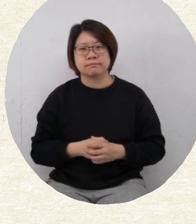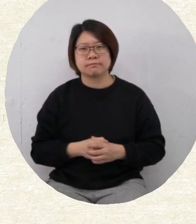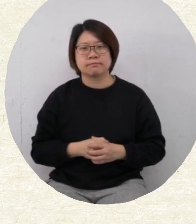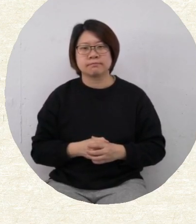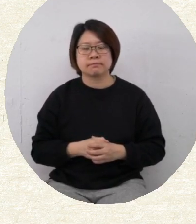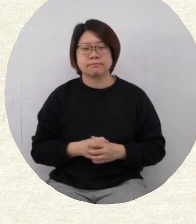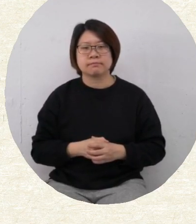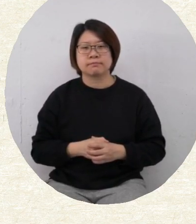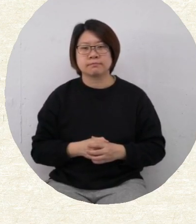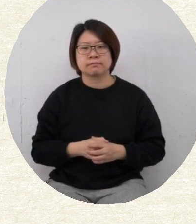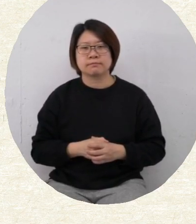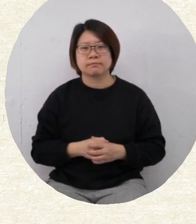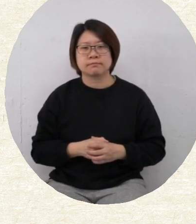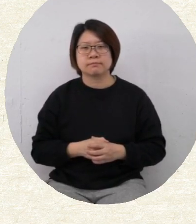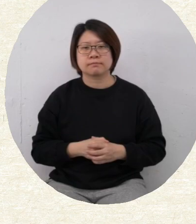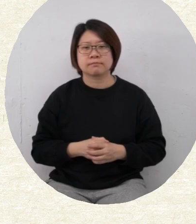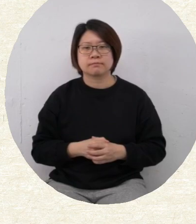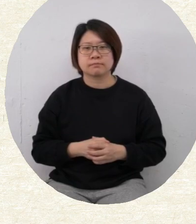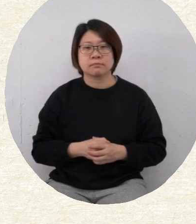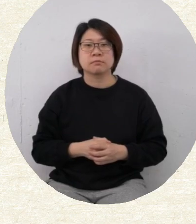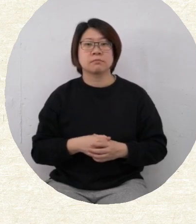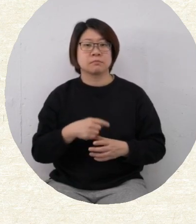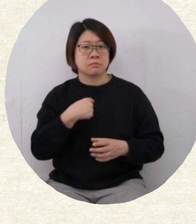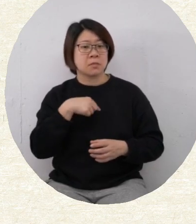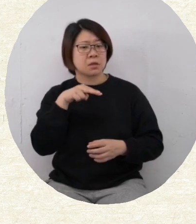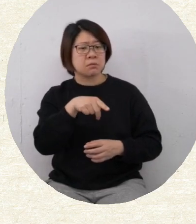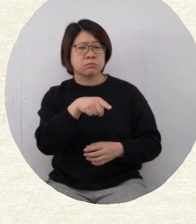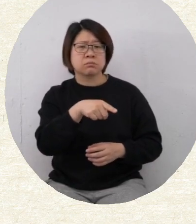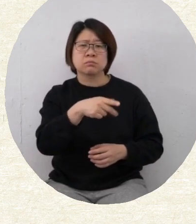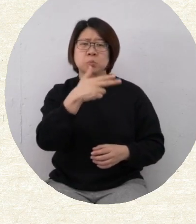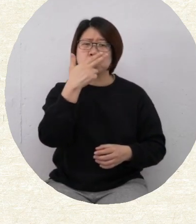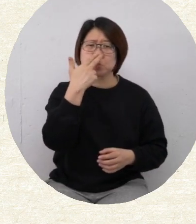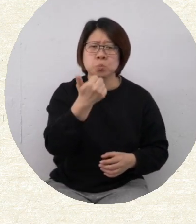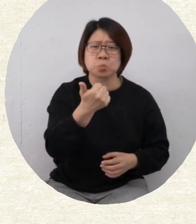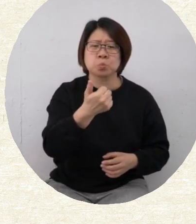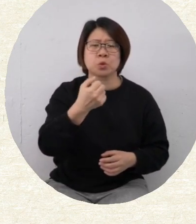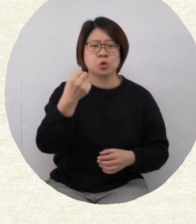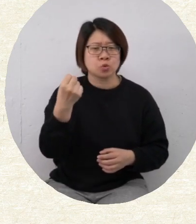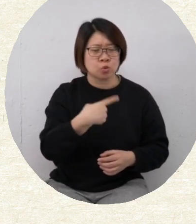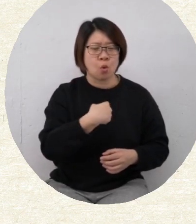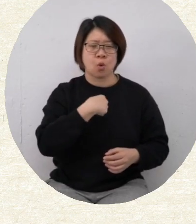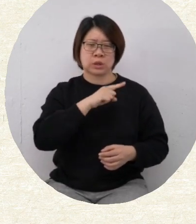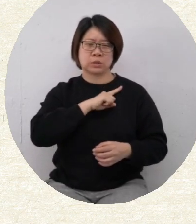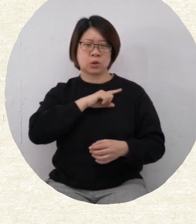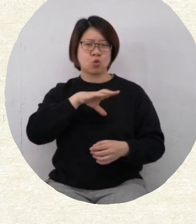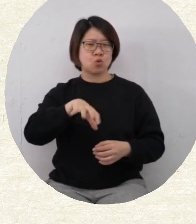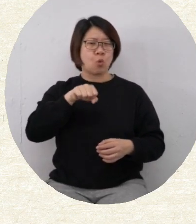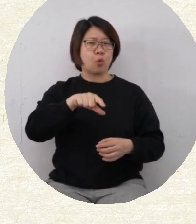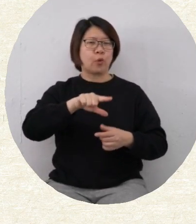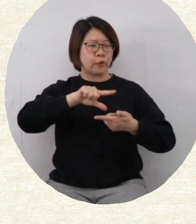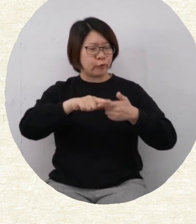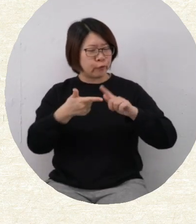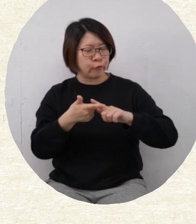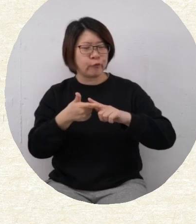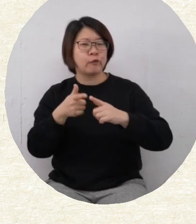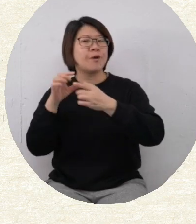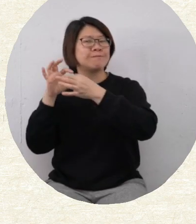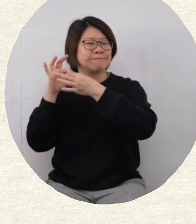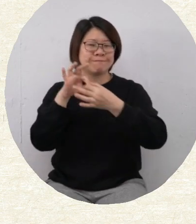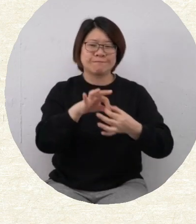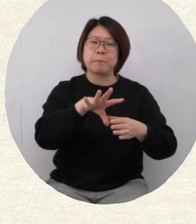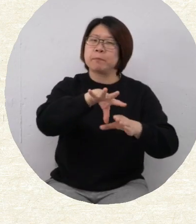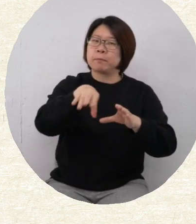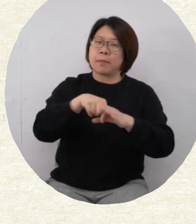similar, the way that I'm starting to explore Korean traditional celadon glaze. So I've